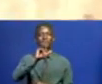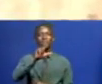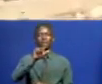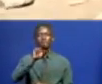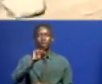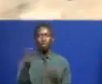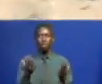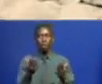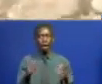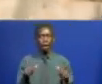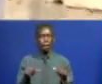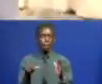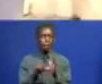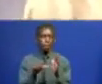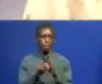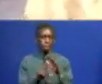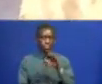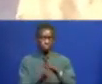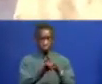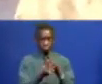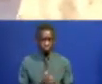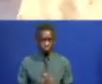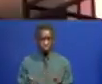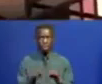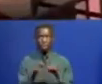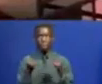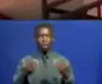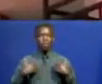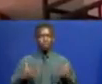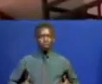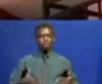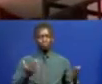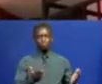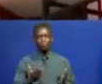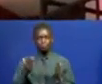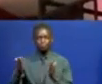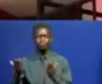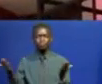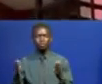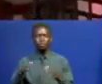to Kihara Hospital mortuary awaiting postmortem.